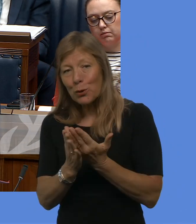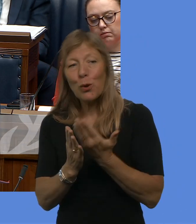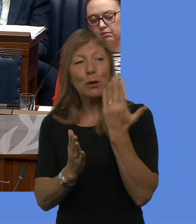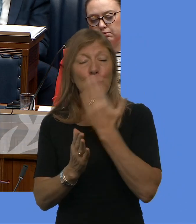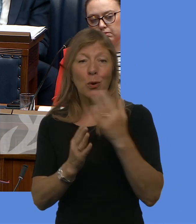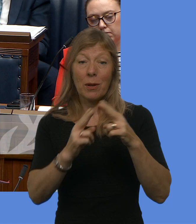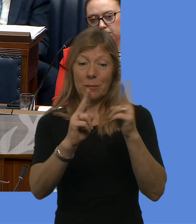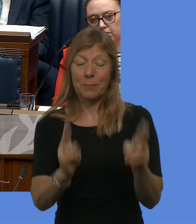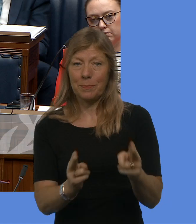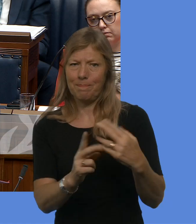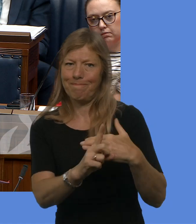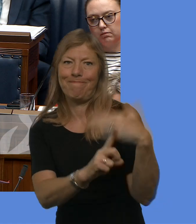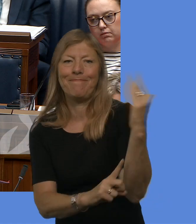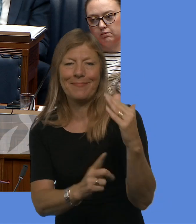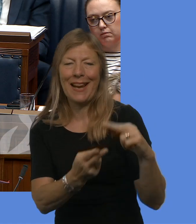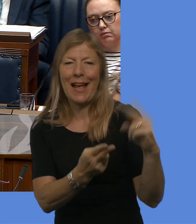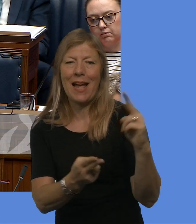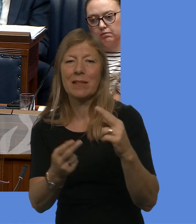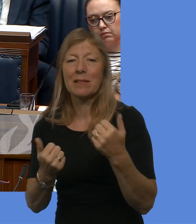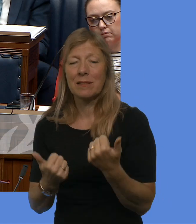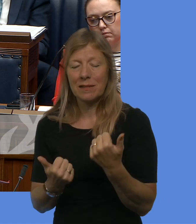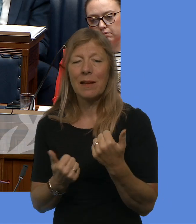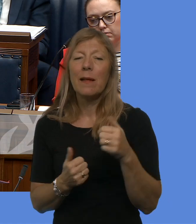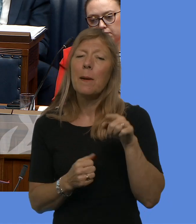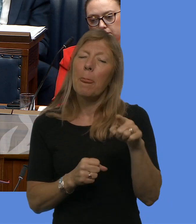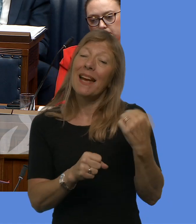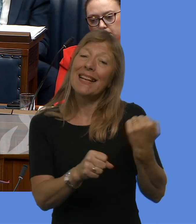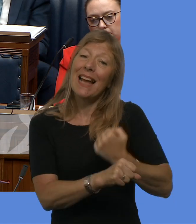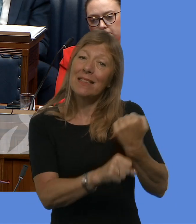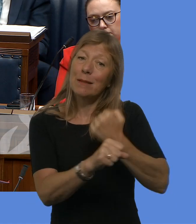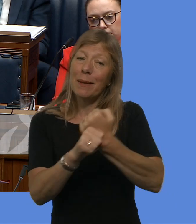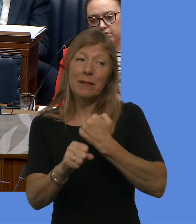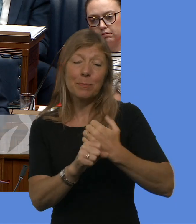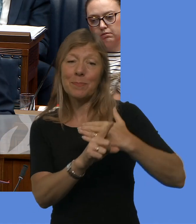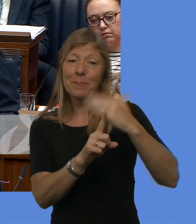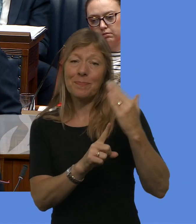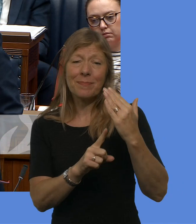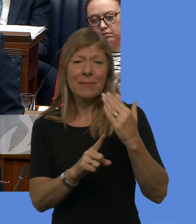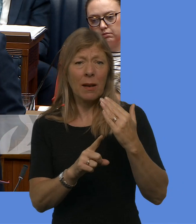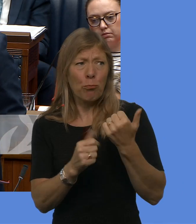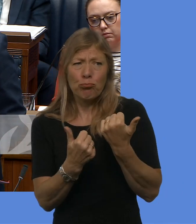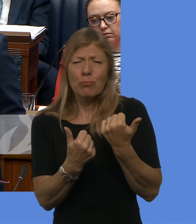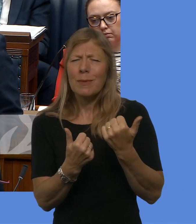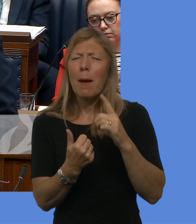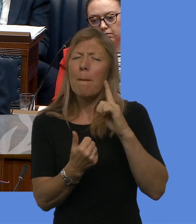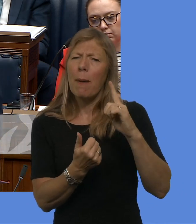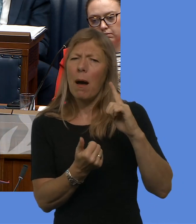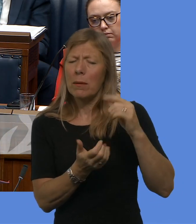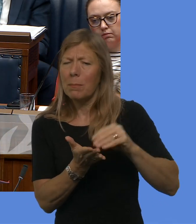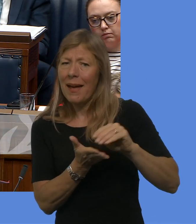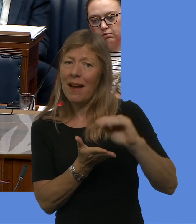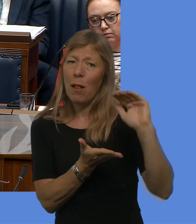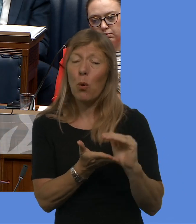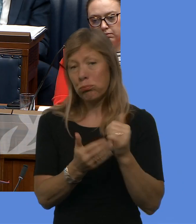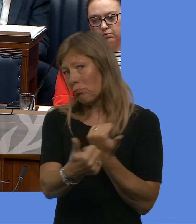facilities. It is a high impact and relatively low cost programme which can make a lasting improvement to a school. So I will continue to make the case